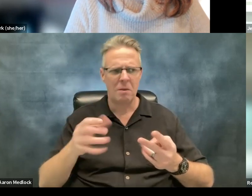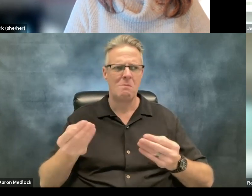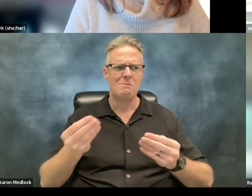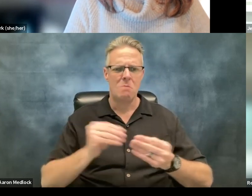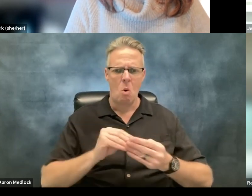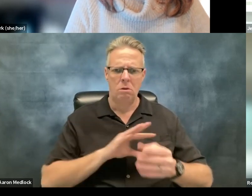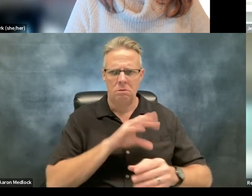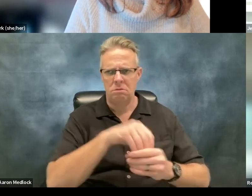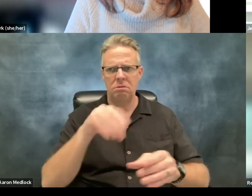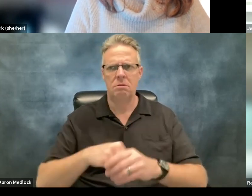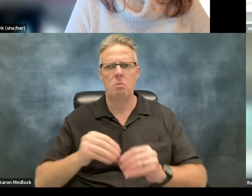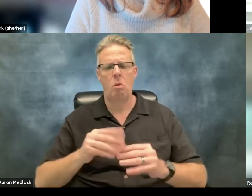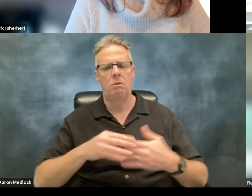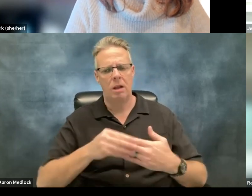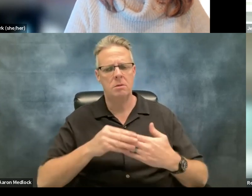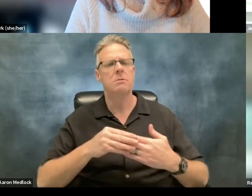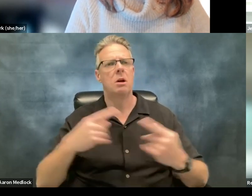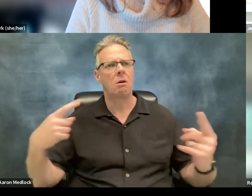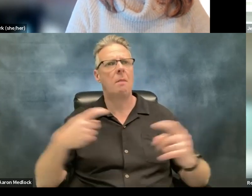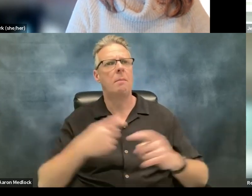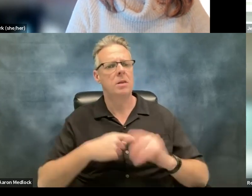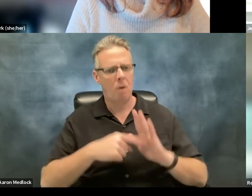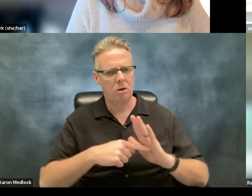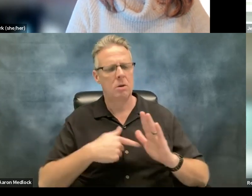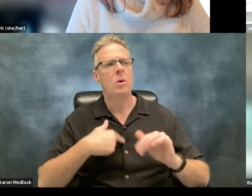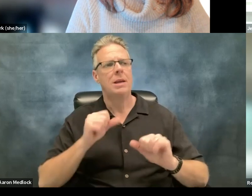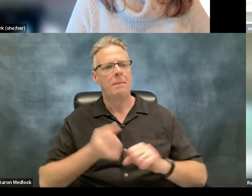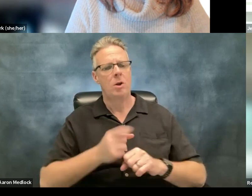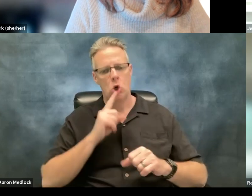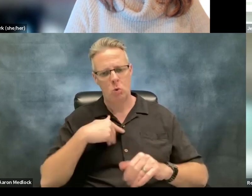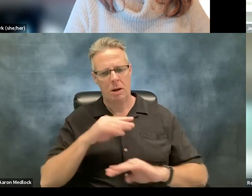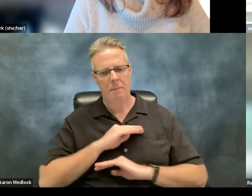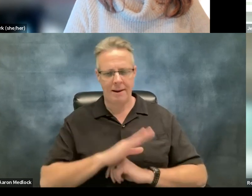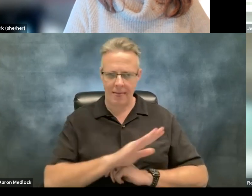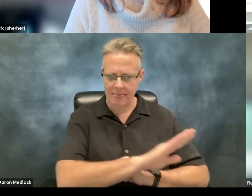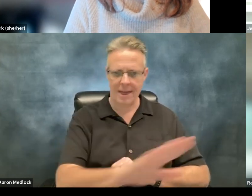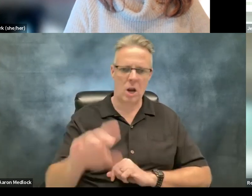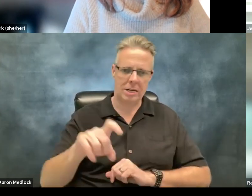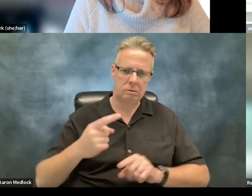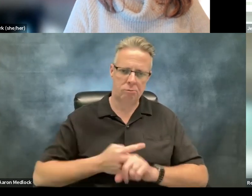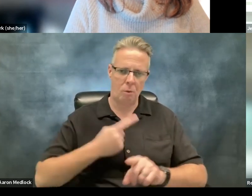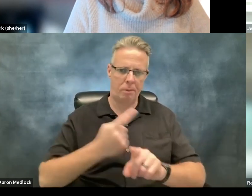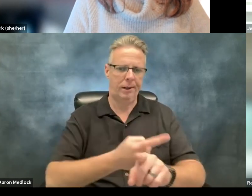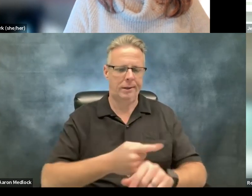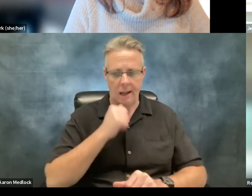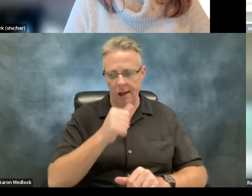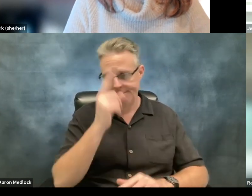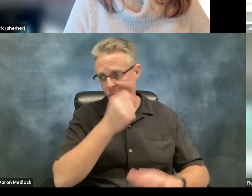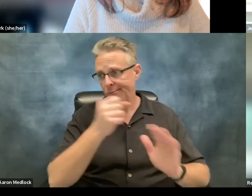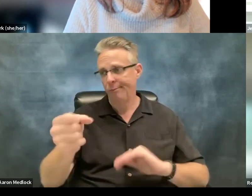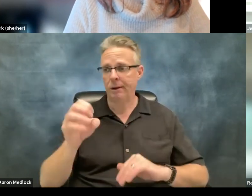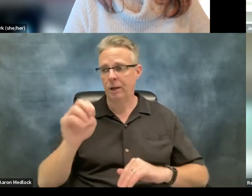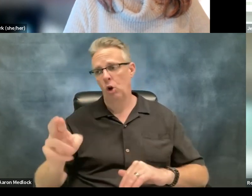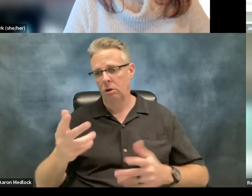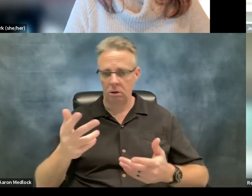in these flexible, complex models so that we can be meeting more of those needs where people are at without having to